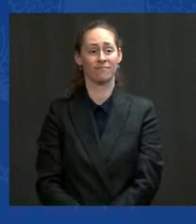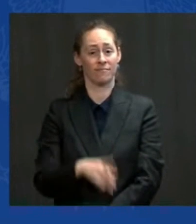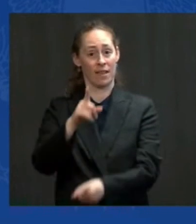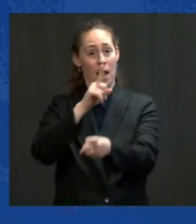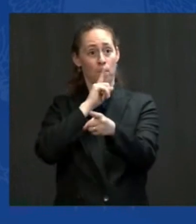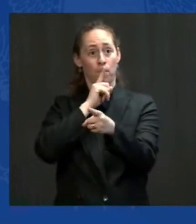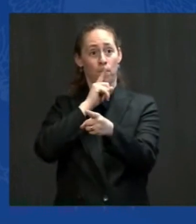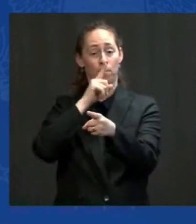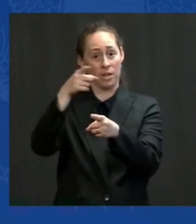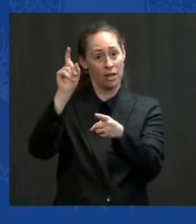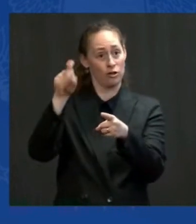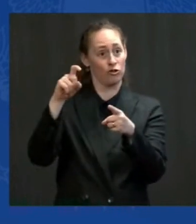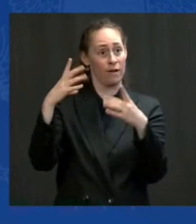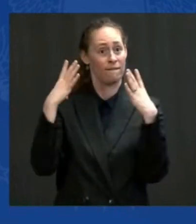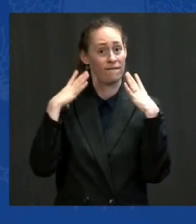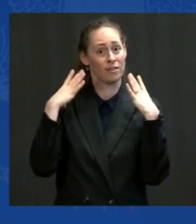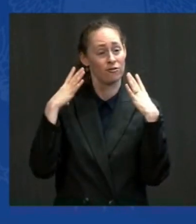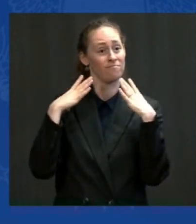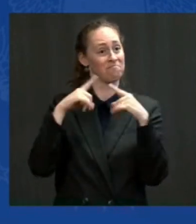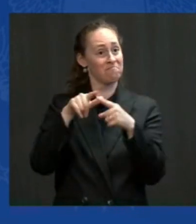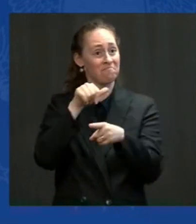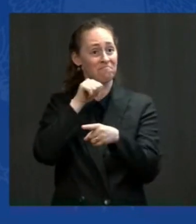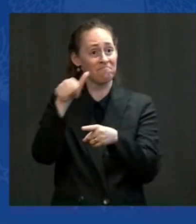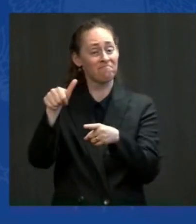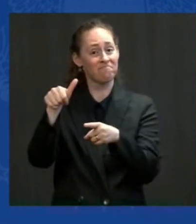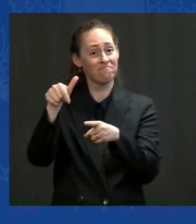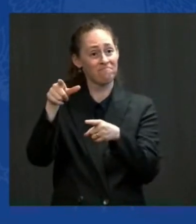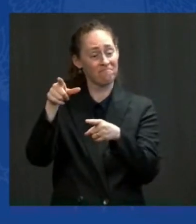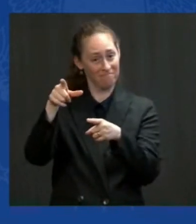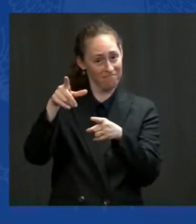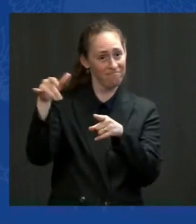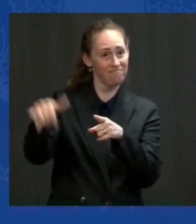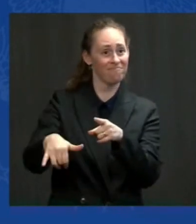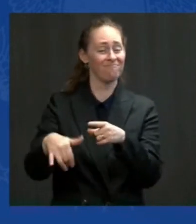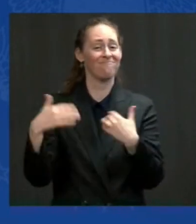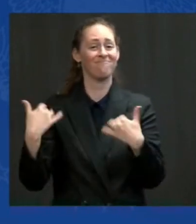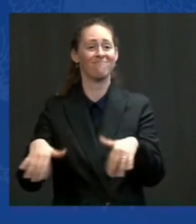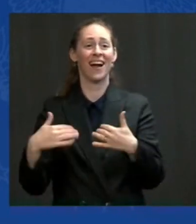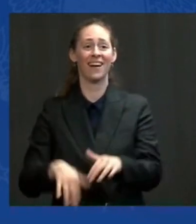today. We heard Biden's coming from, oh my God, when's he coming?